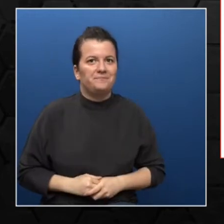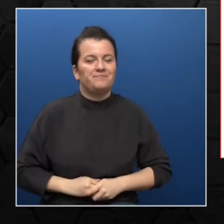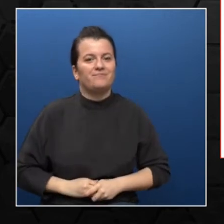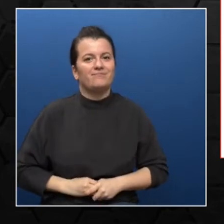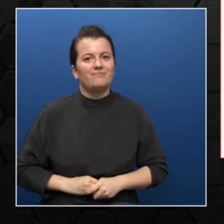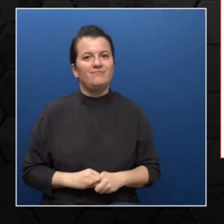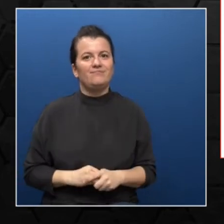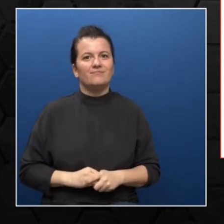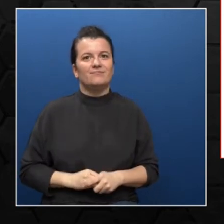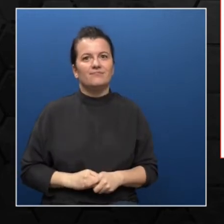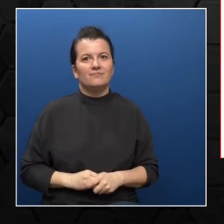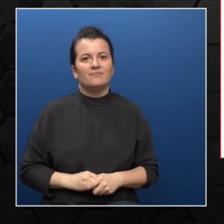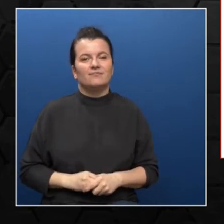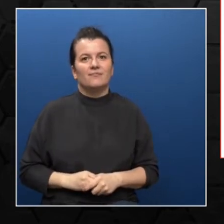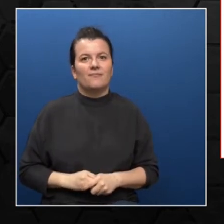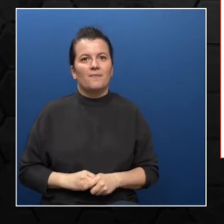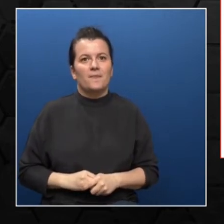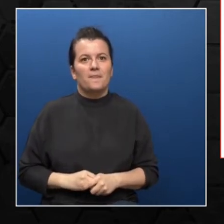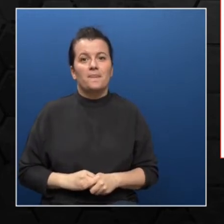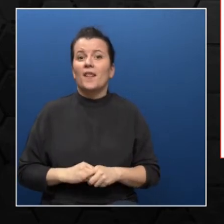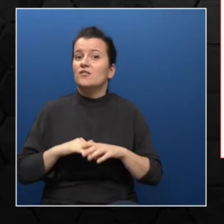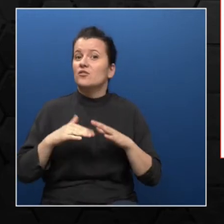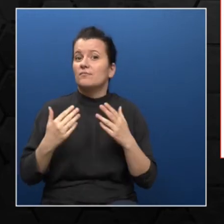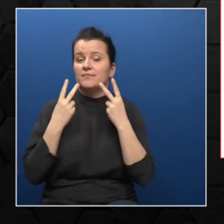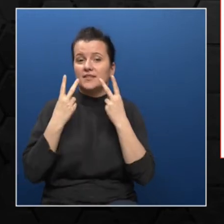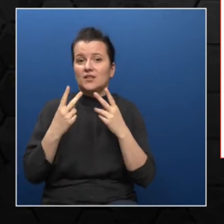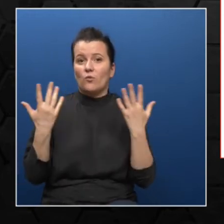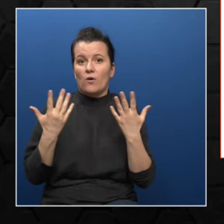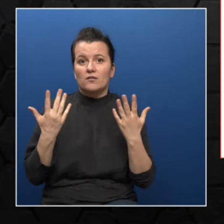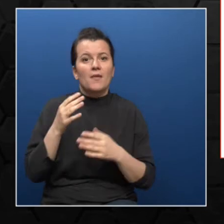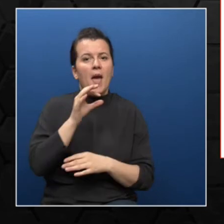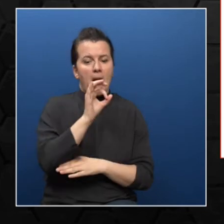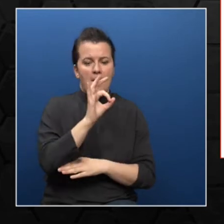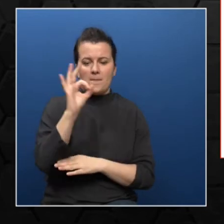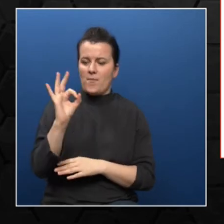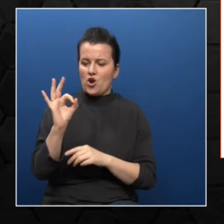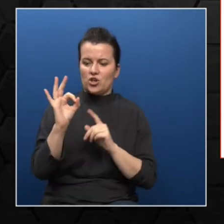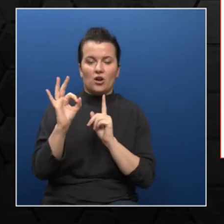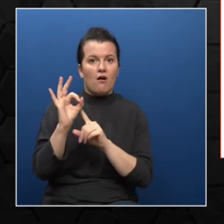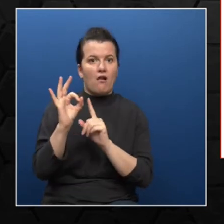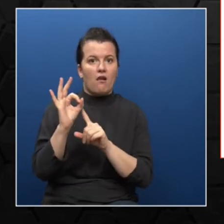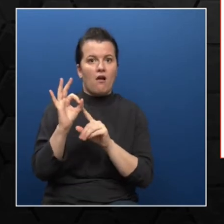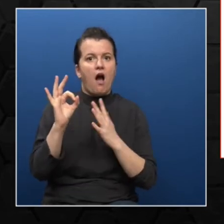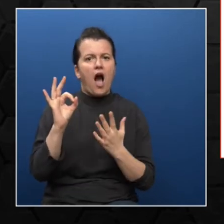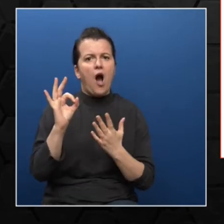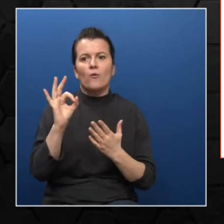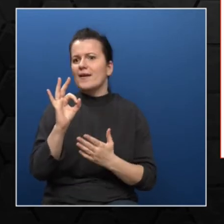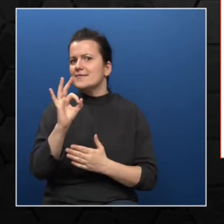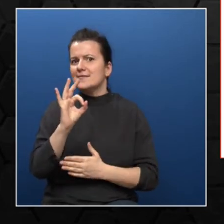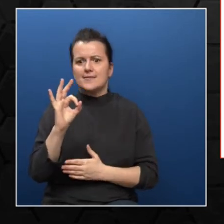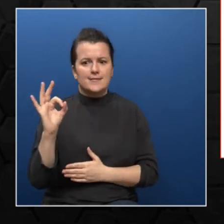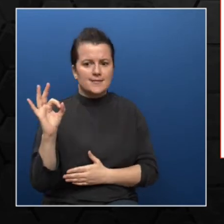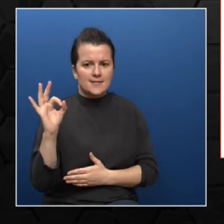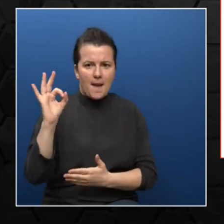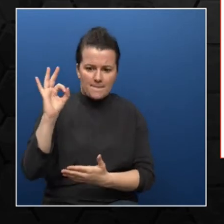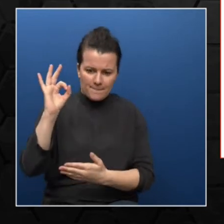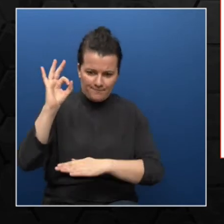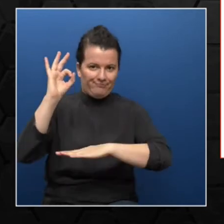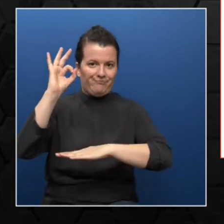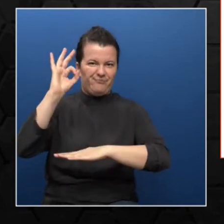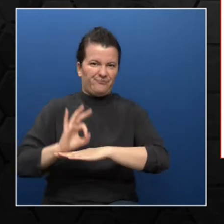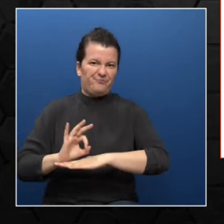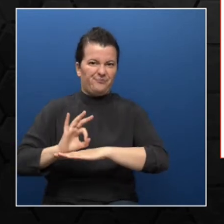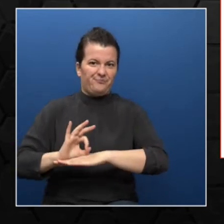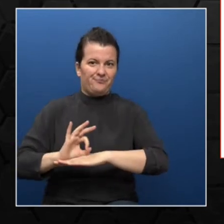one iteration of how the particles try to find out for the global minimum, or basically like the food